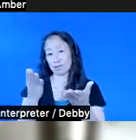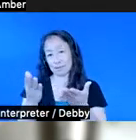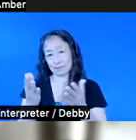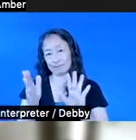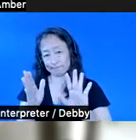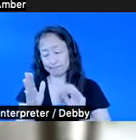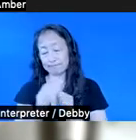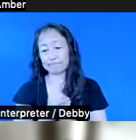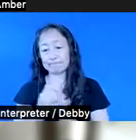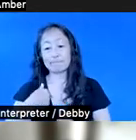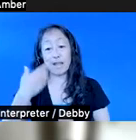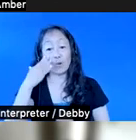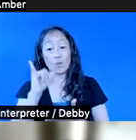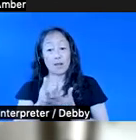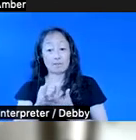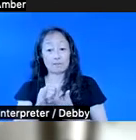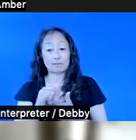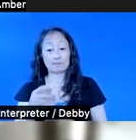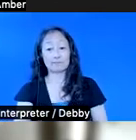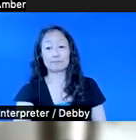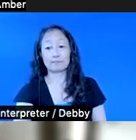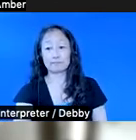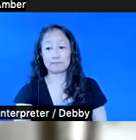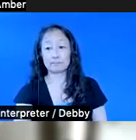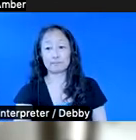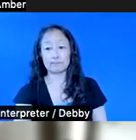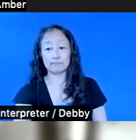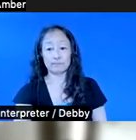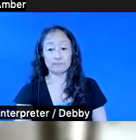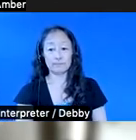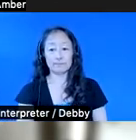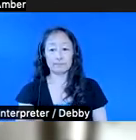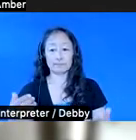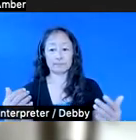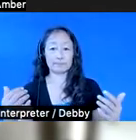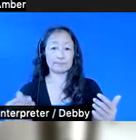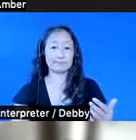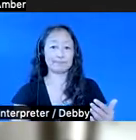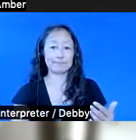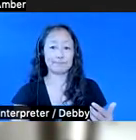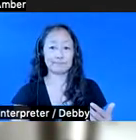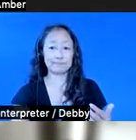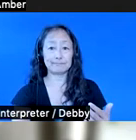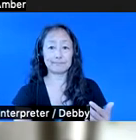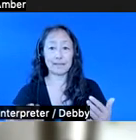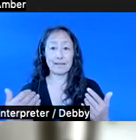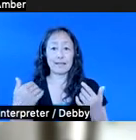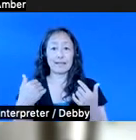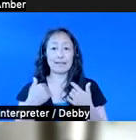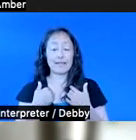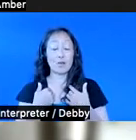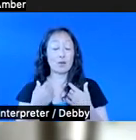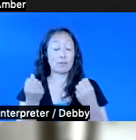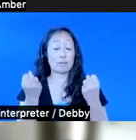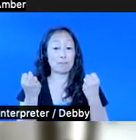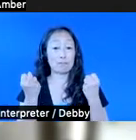And I know we have, there's many programs that say that people have to